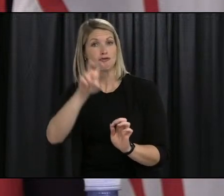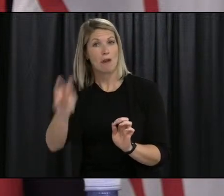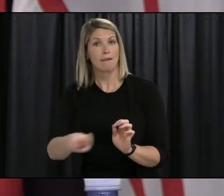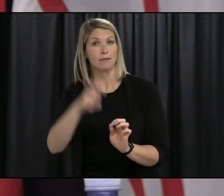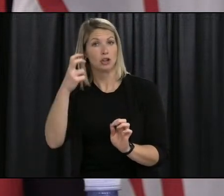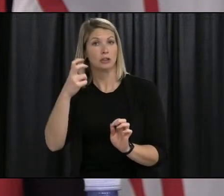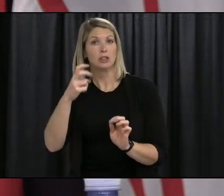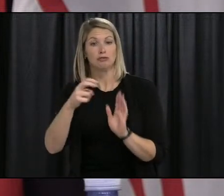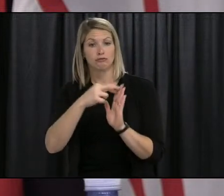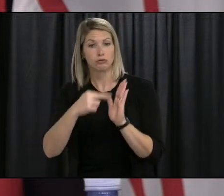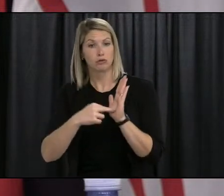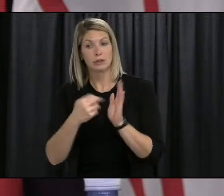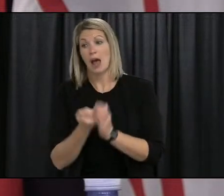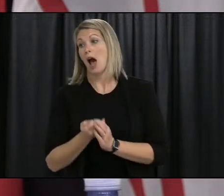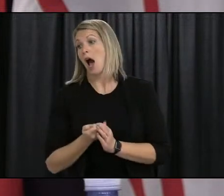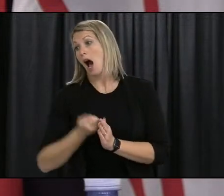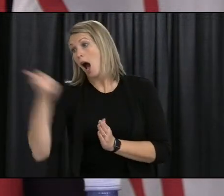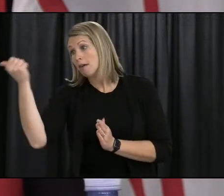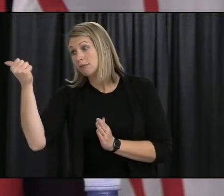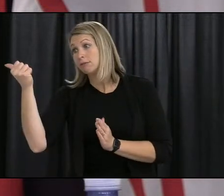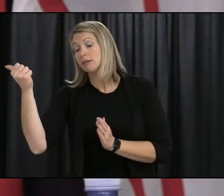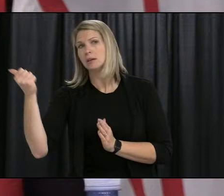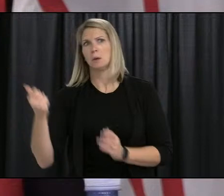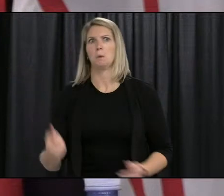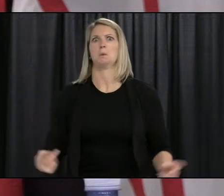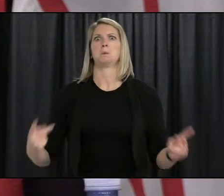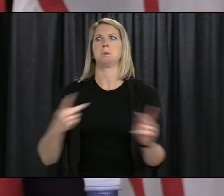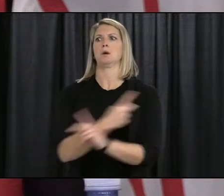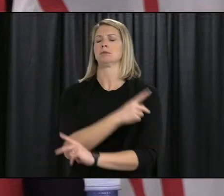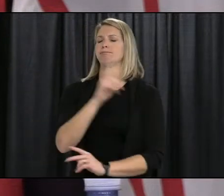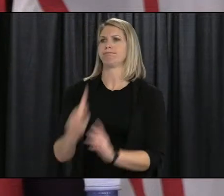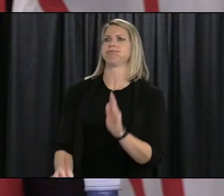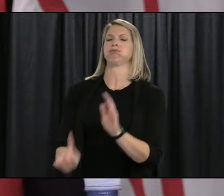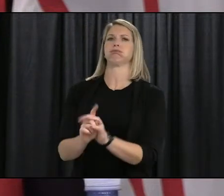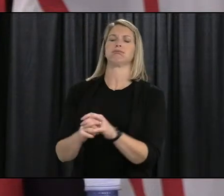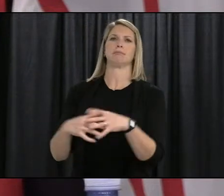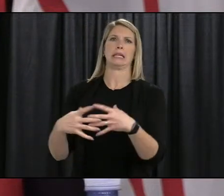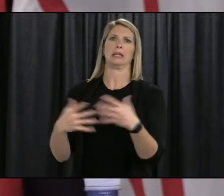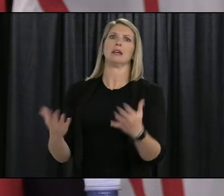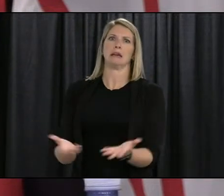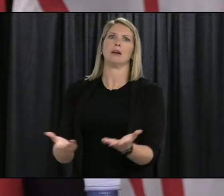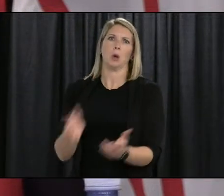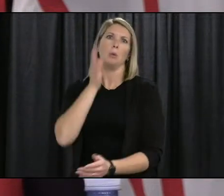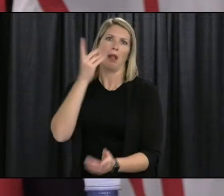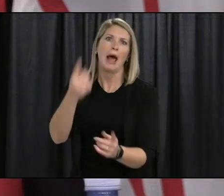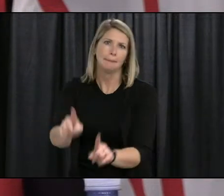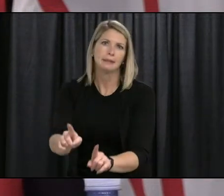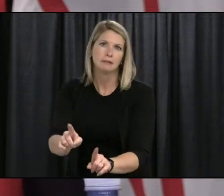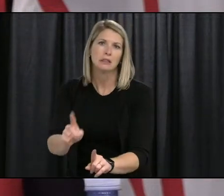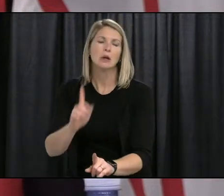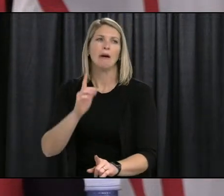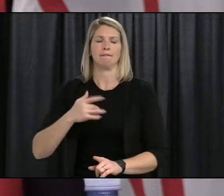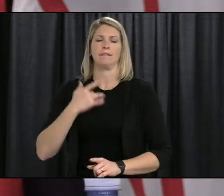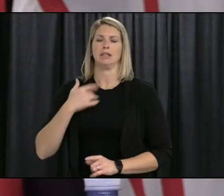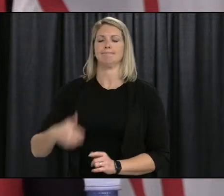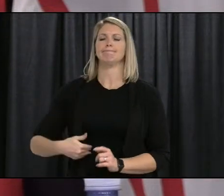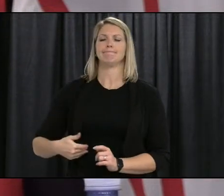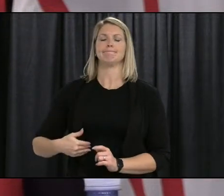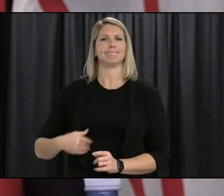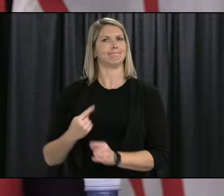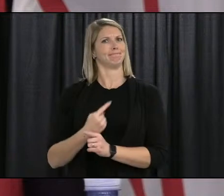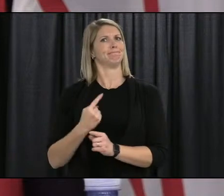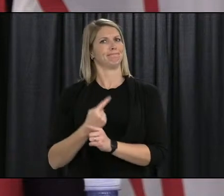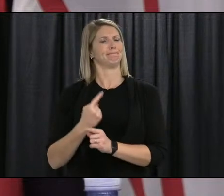situation by now. So these are factors that we and Dr. Fitzgerald team discuss on a regular basis